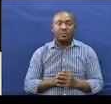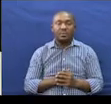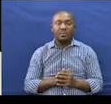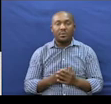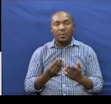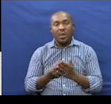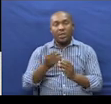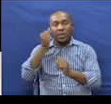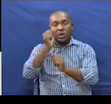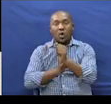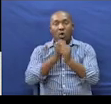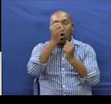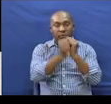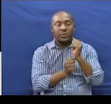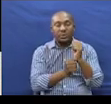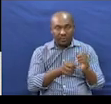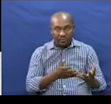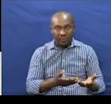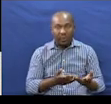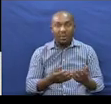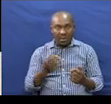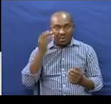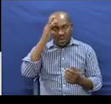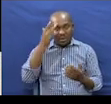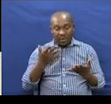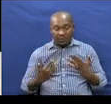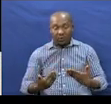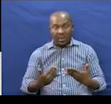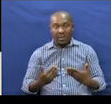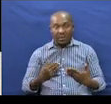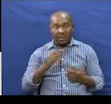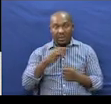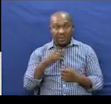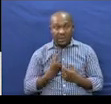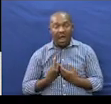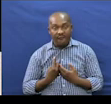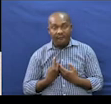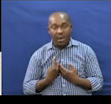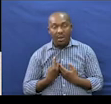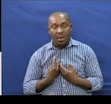So, student, for today is enough. Let's